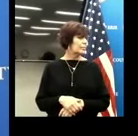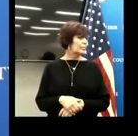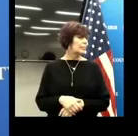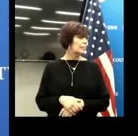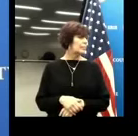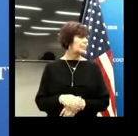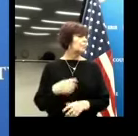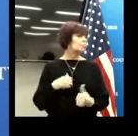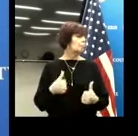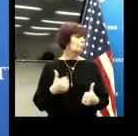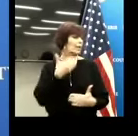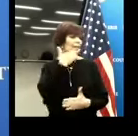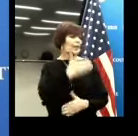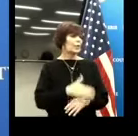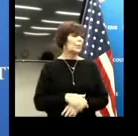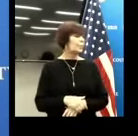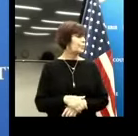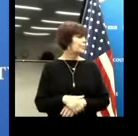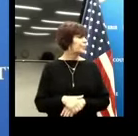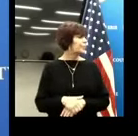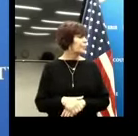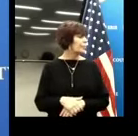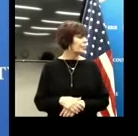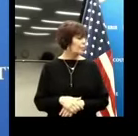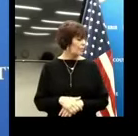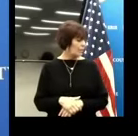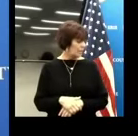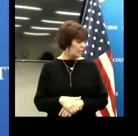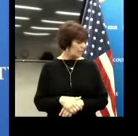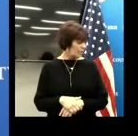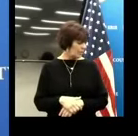I'm okay, Mark. Thank you. I'm not sure if Dan is on. Okay.